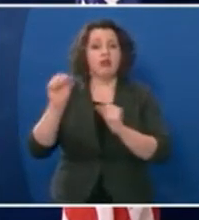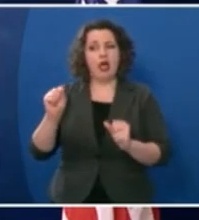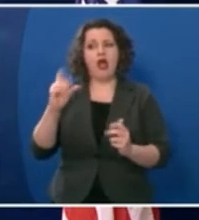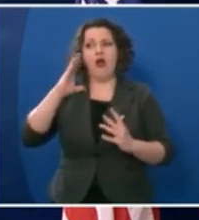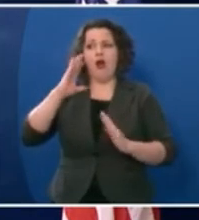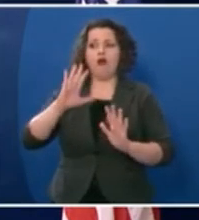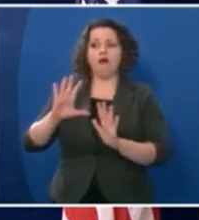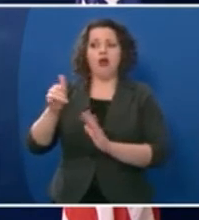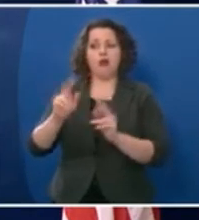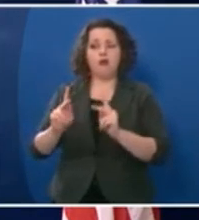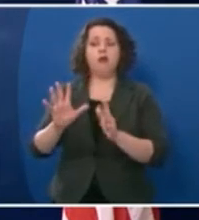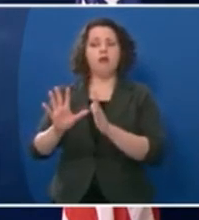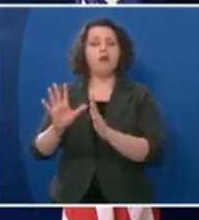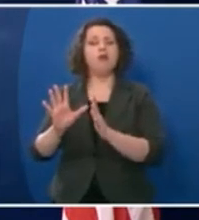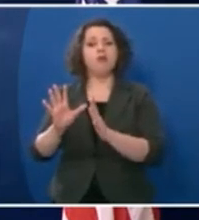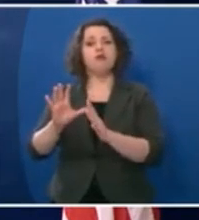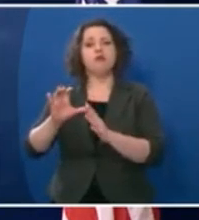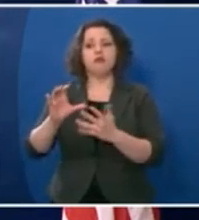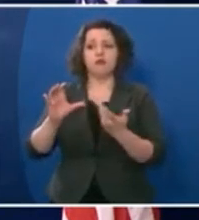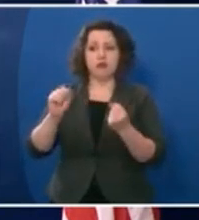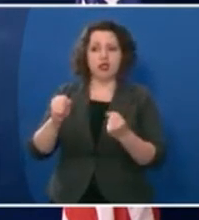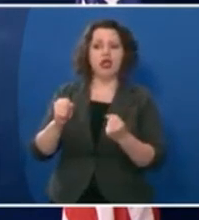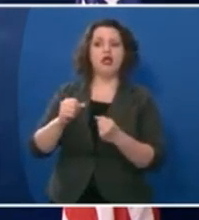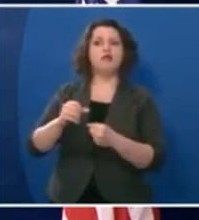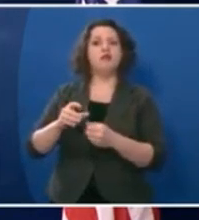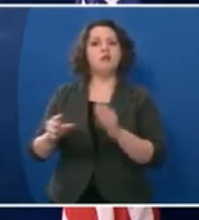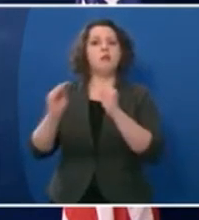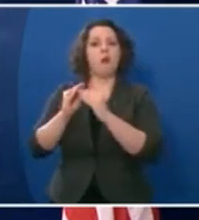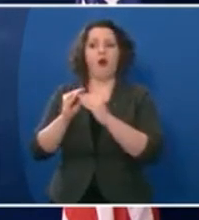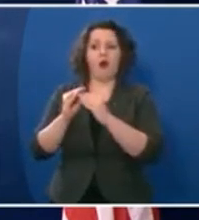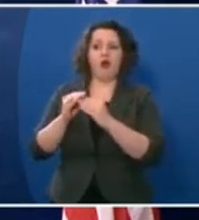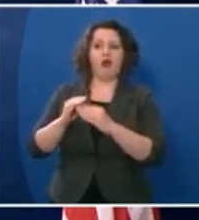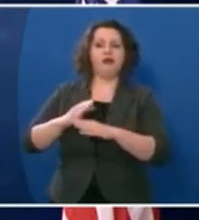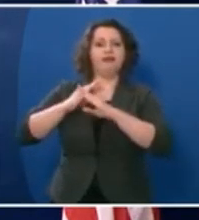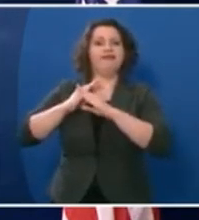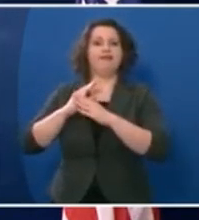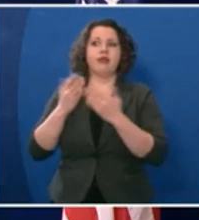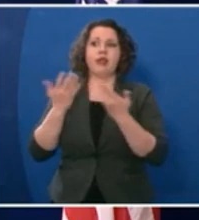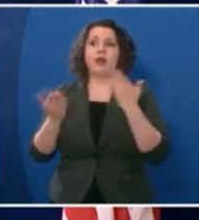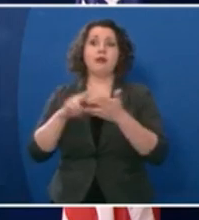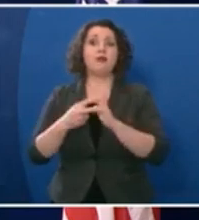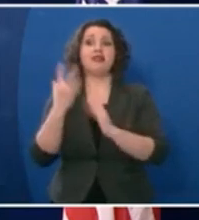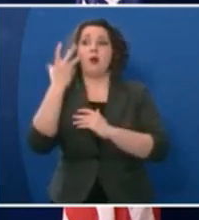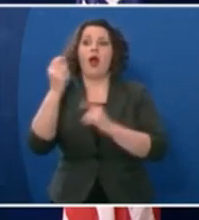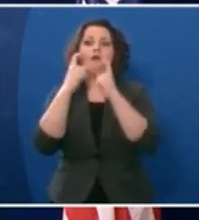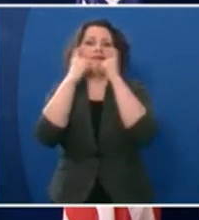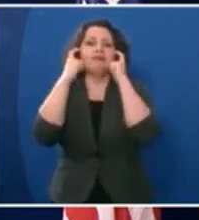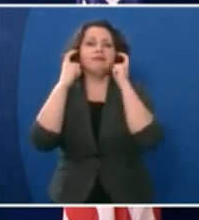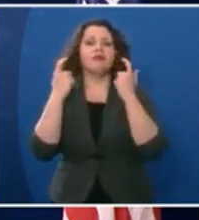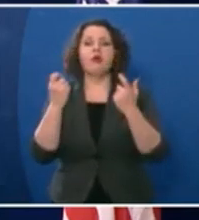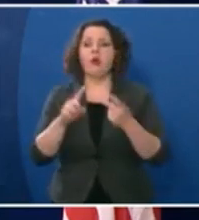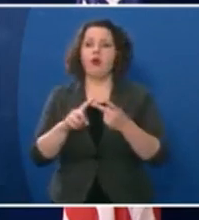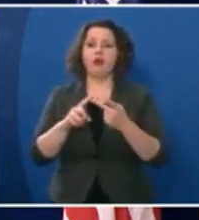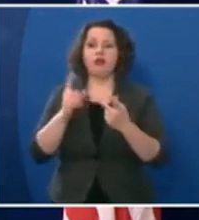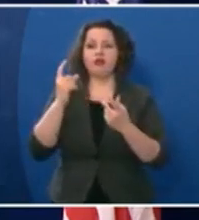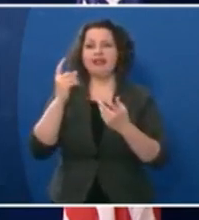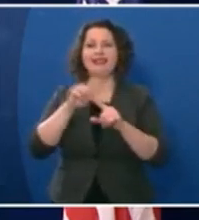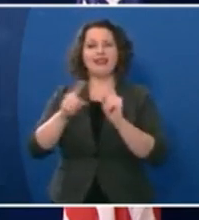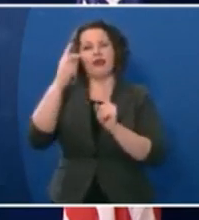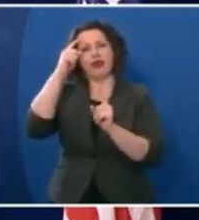take extra precautionary measures, and maybe that means wearing a face mask when you go out, or just thinking about it a little bit differently if we